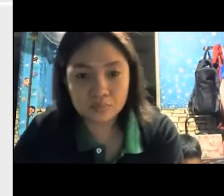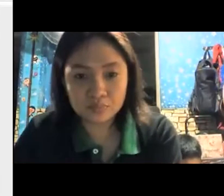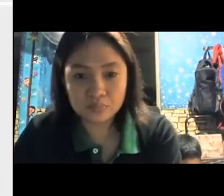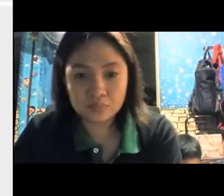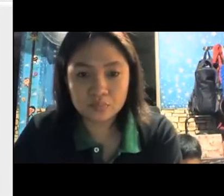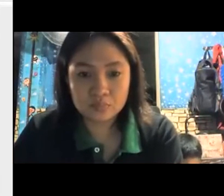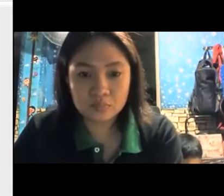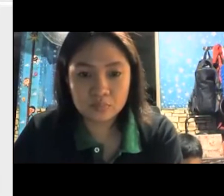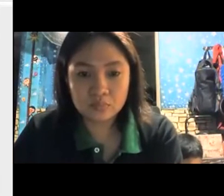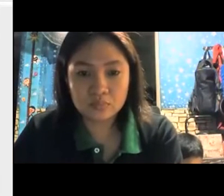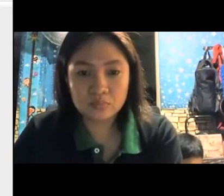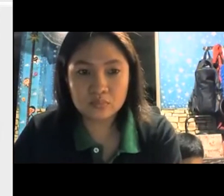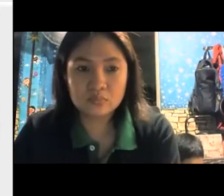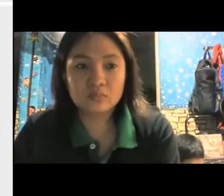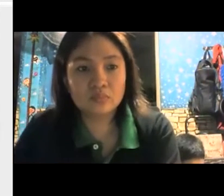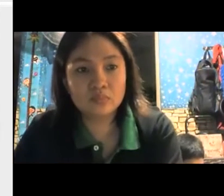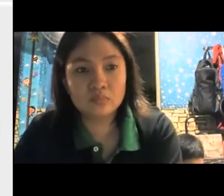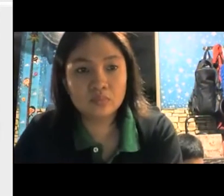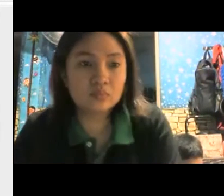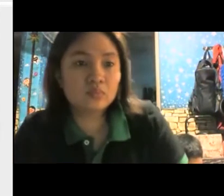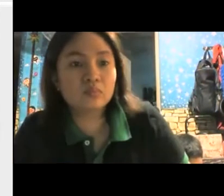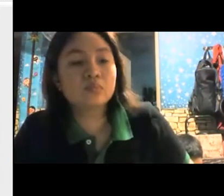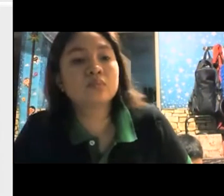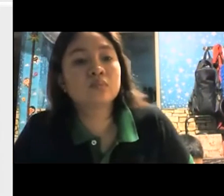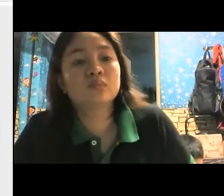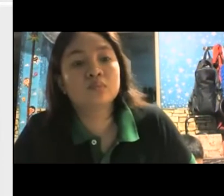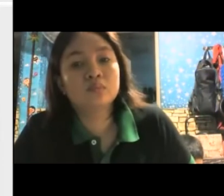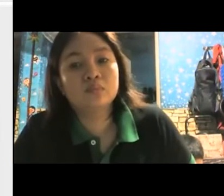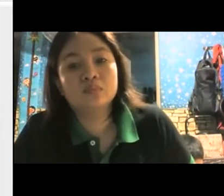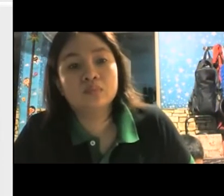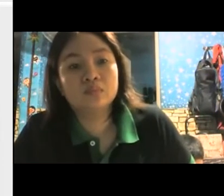Yeah. We can keep the same translation.